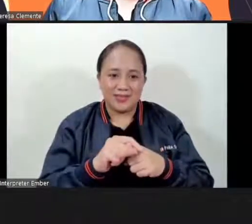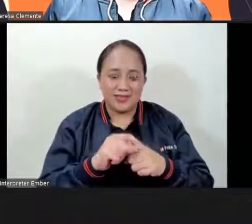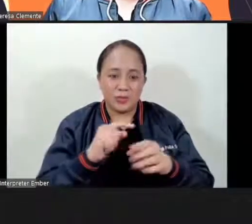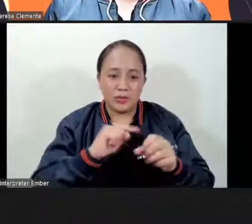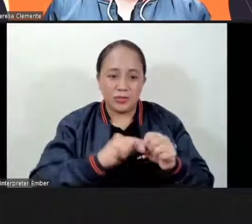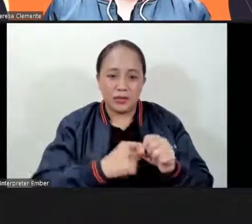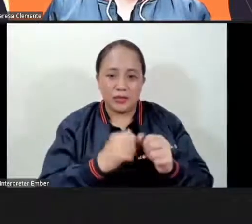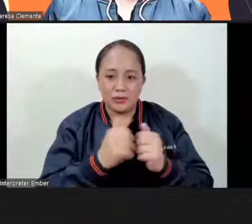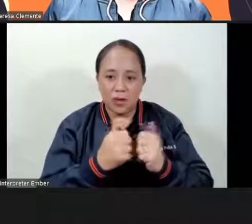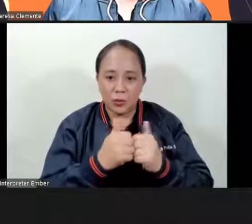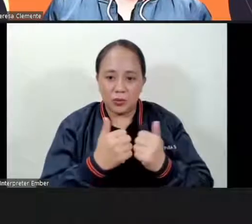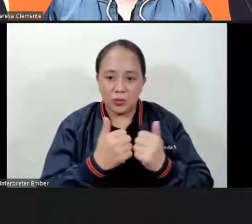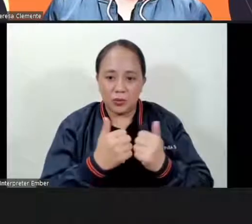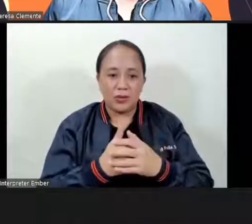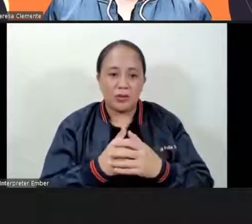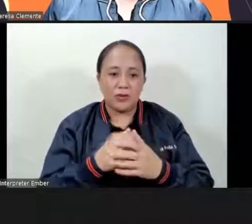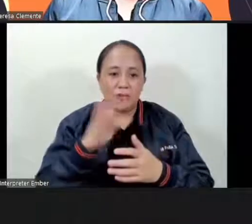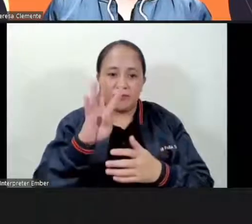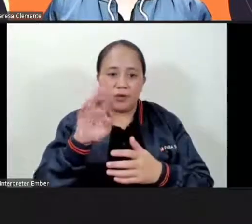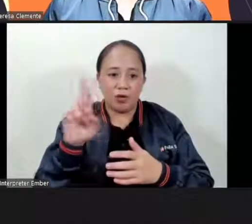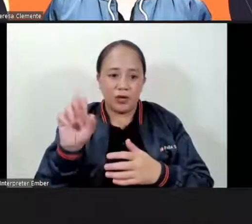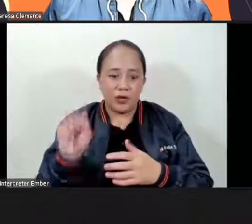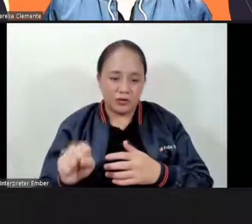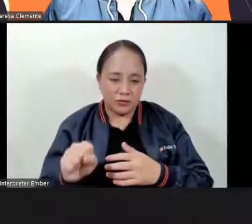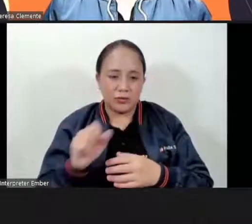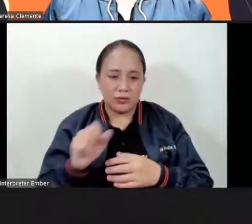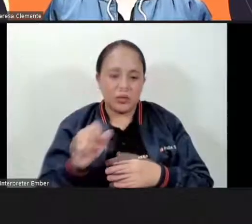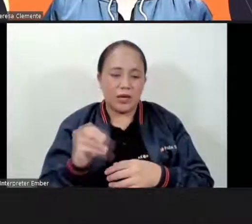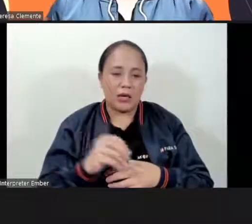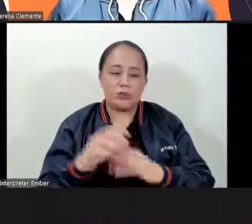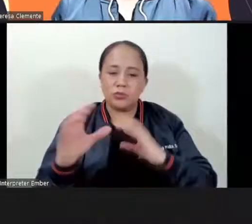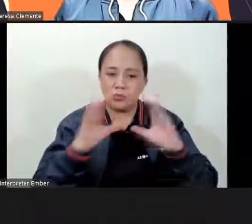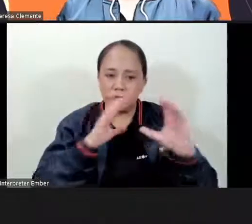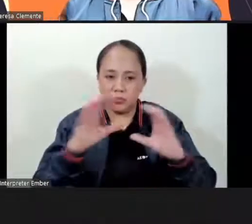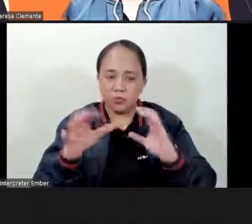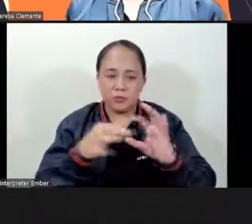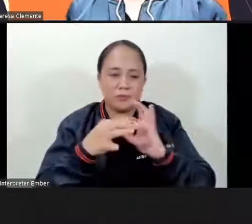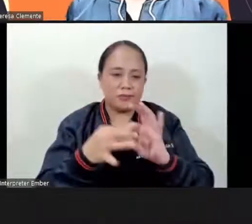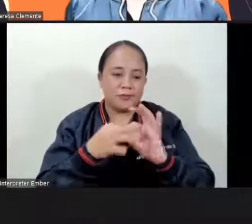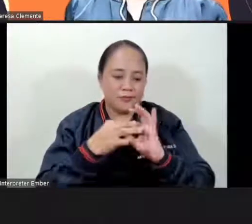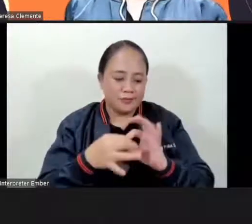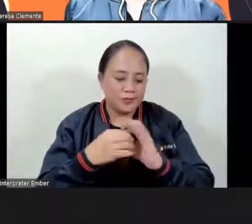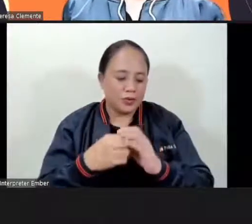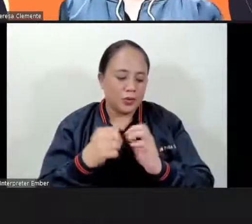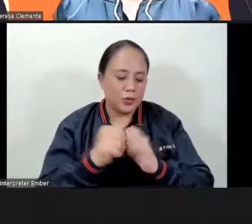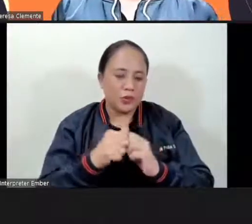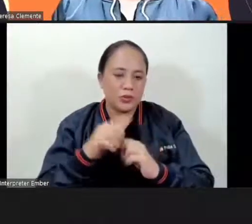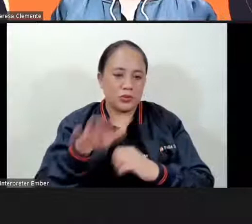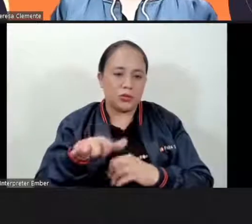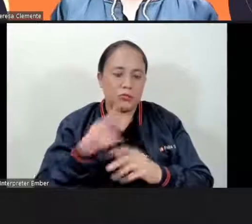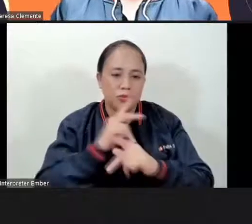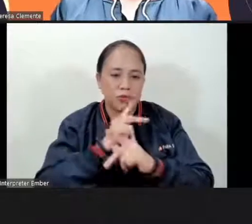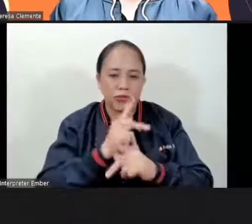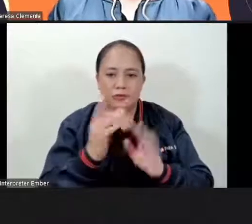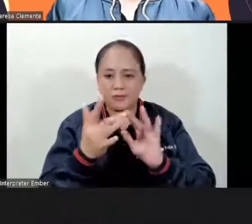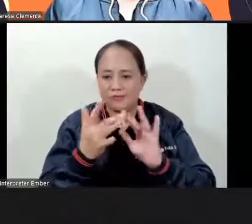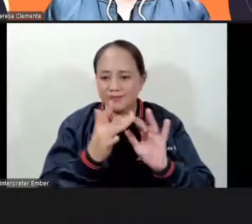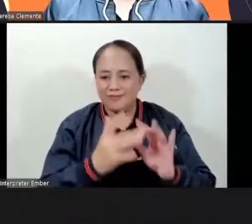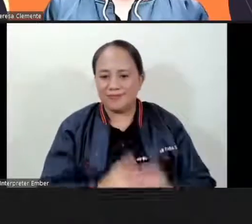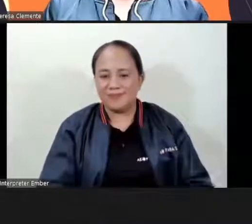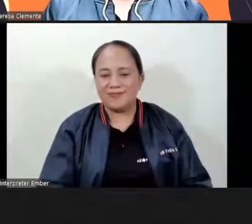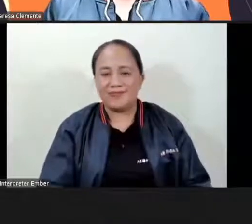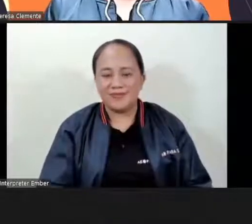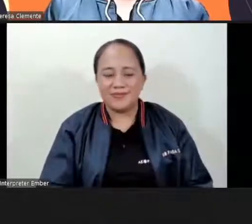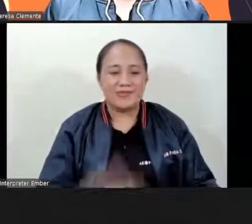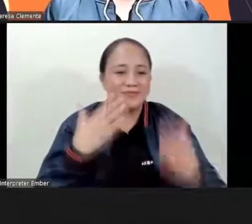starts with the 4 Rs. And also communicating and coordinating with the Child Protection Network.